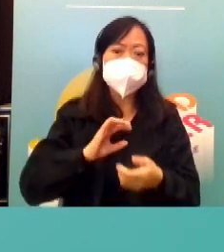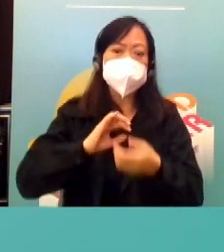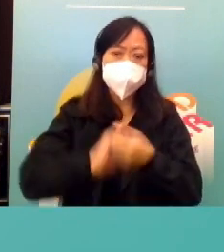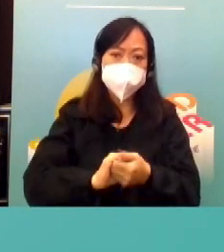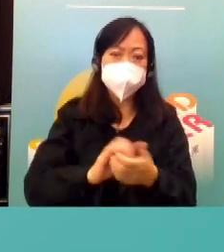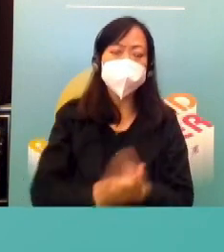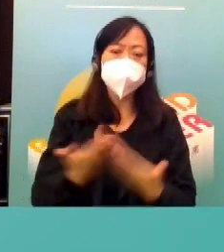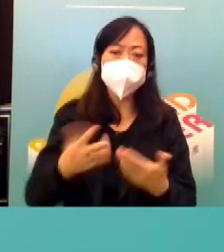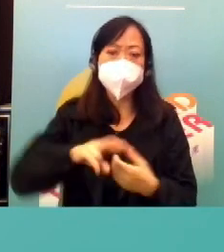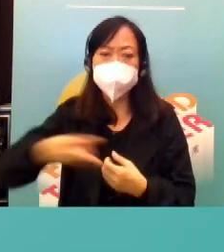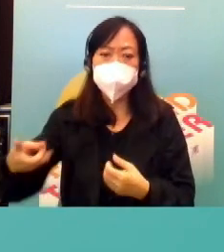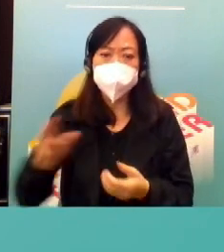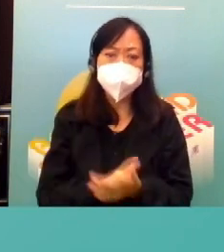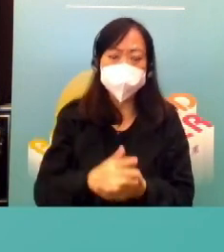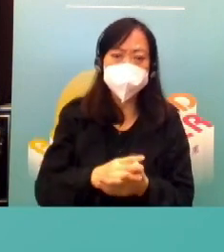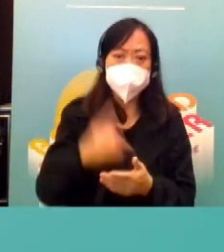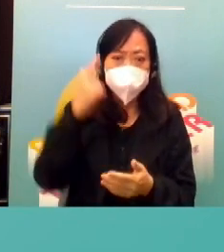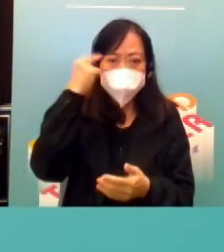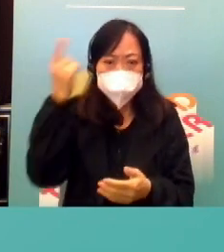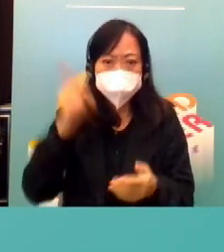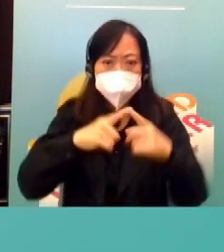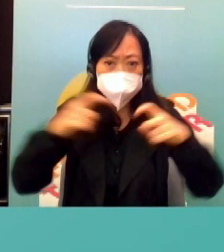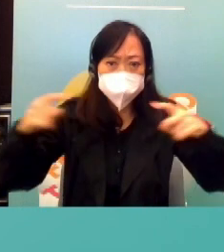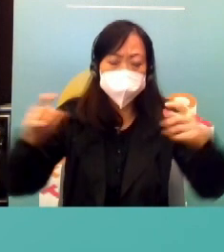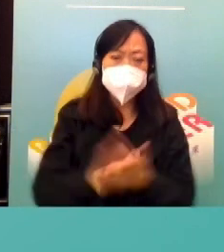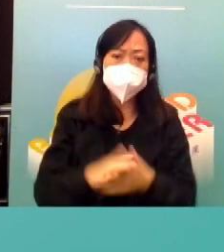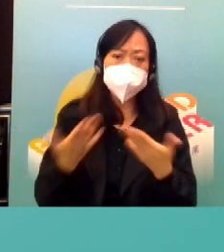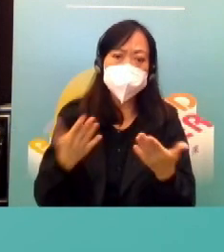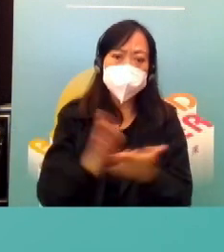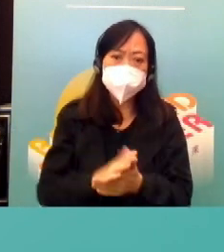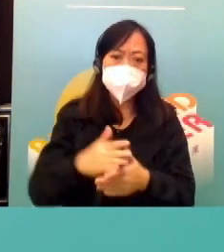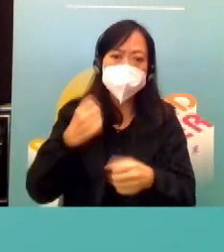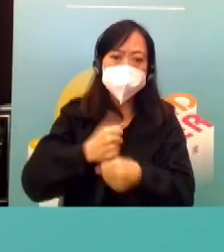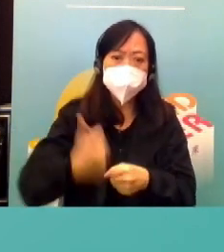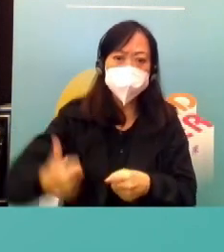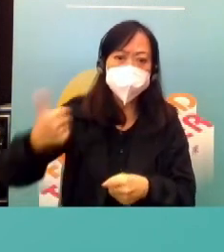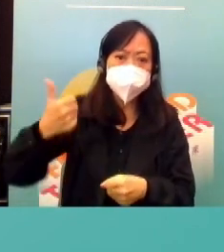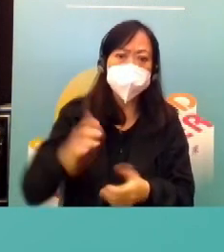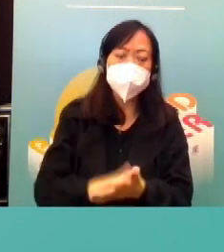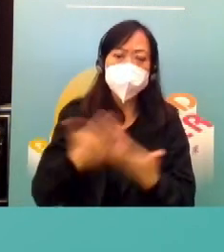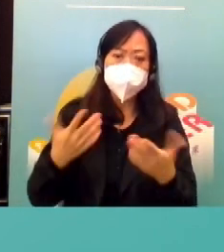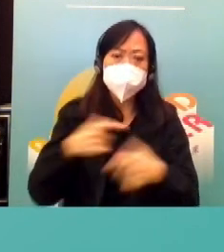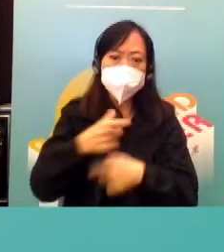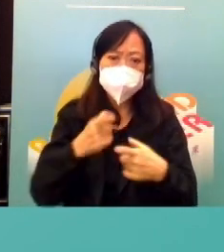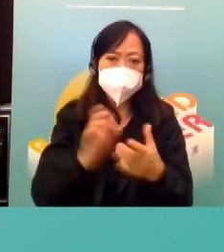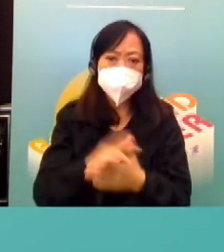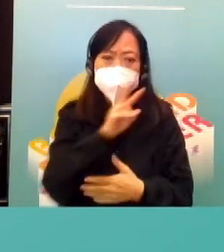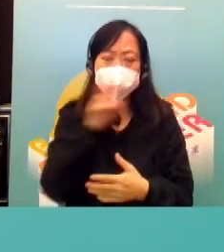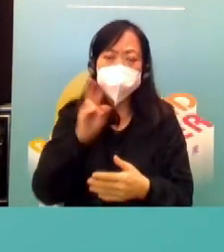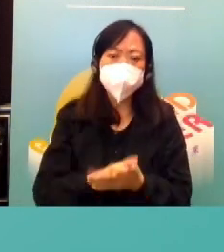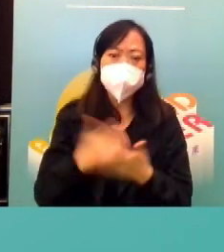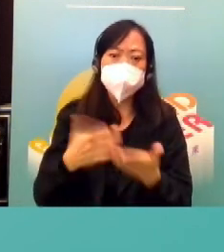the reason why it worked is because the private sector sees some potential because they could leverage it to pilot, test